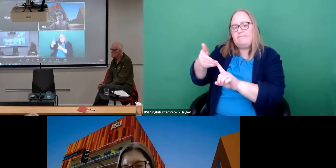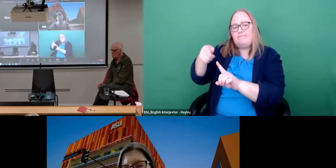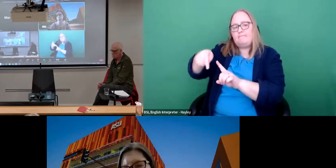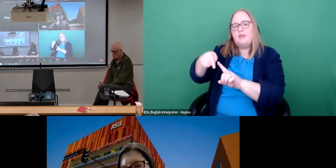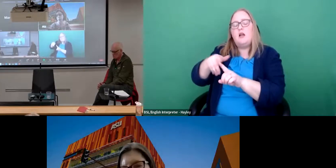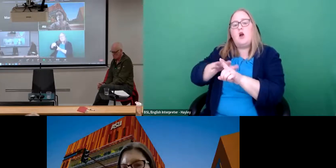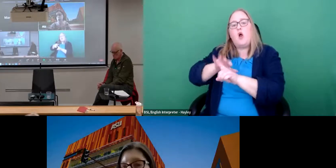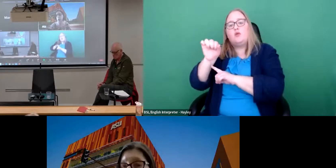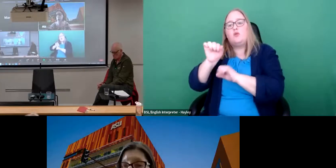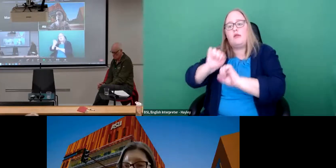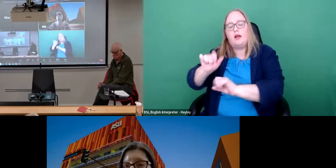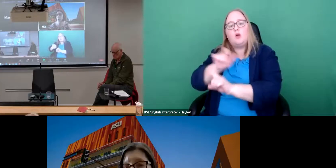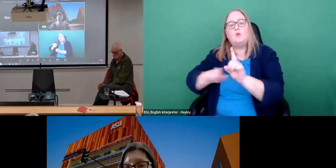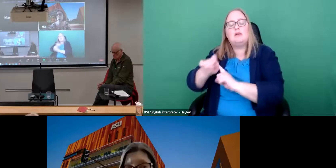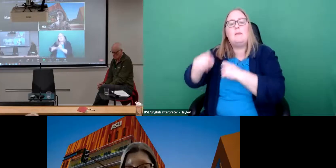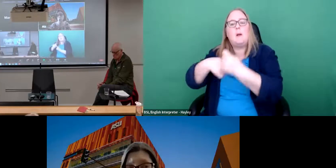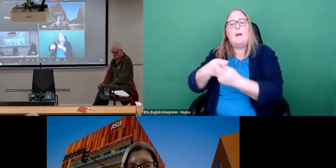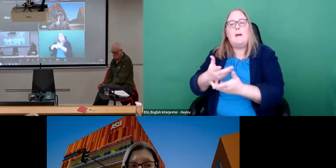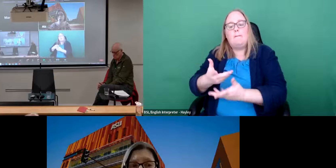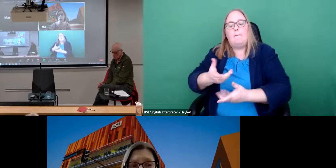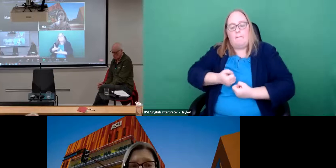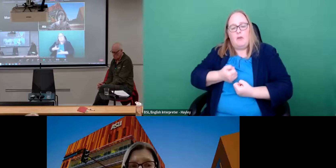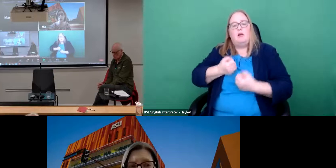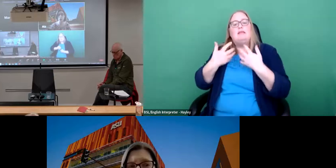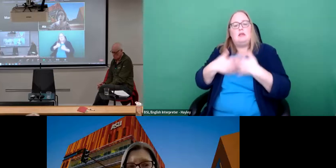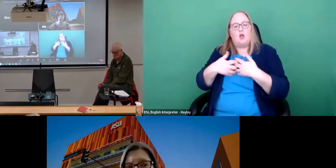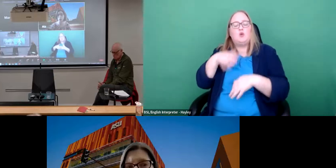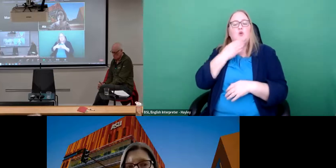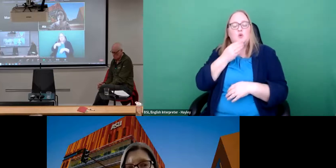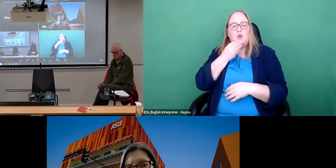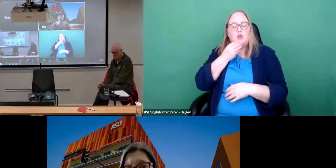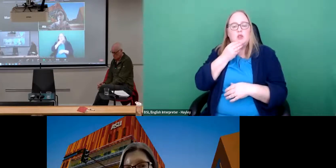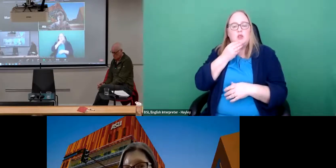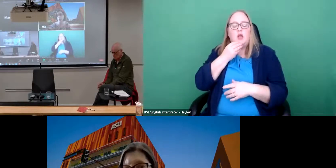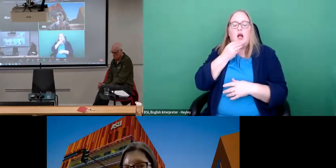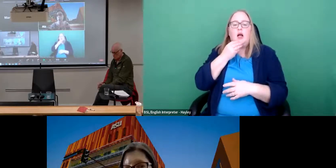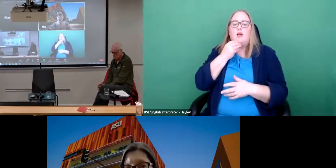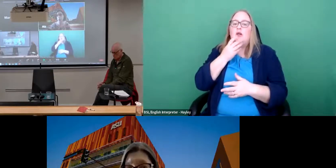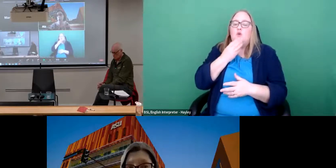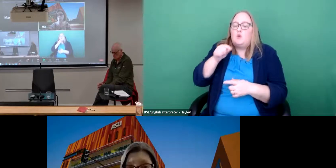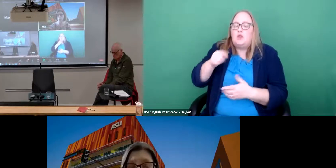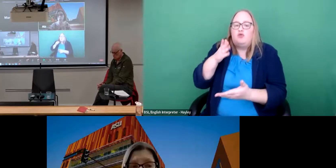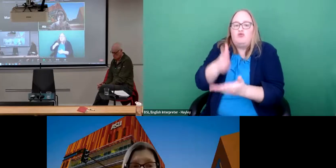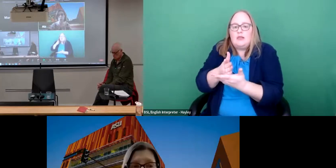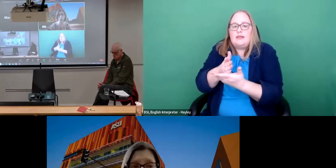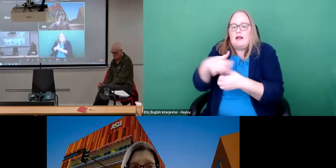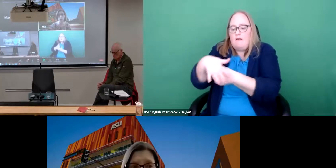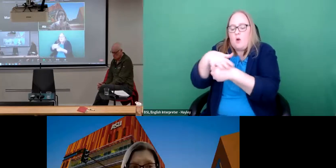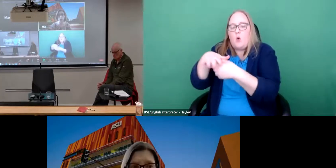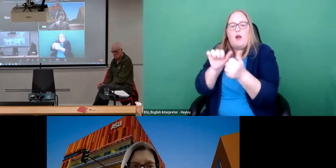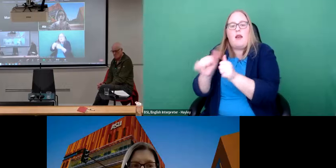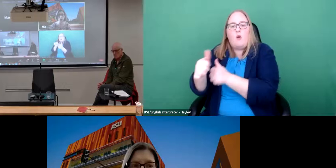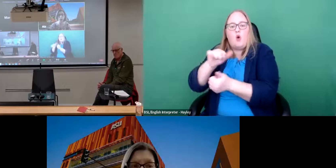community, leveraging the trust and relationships in local networks as part of more general efforts for